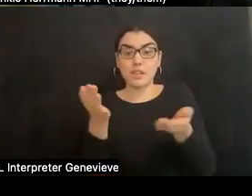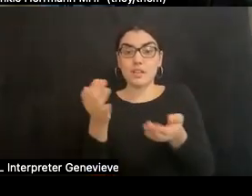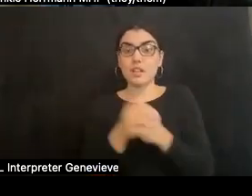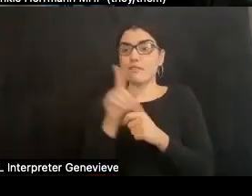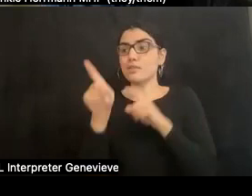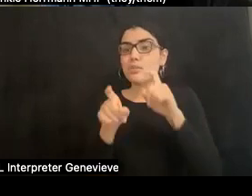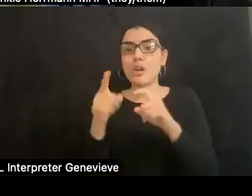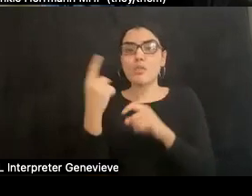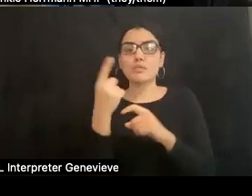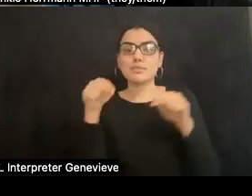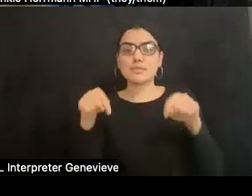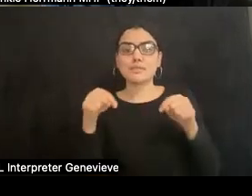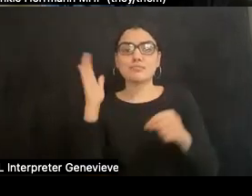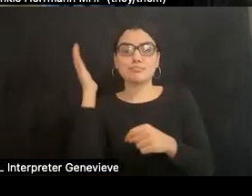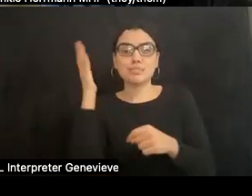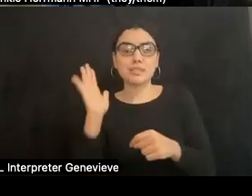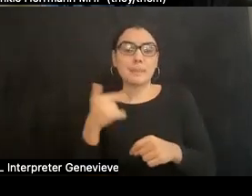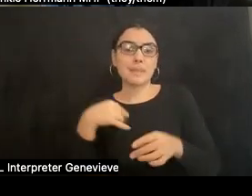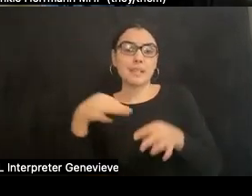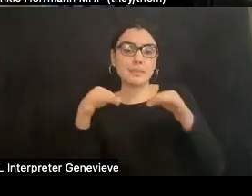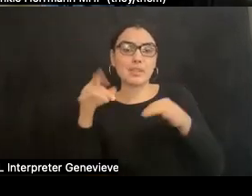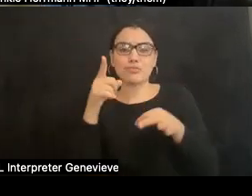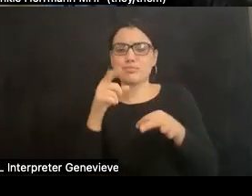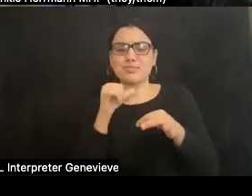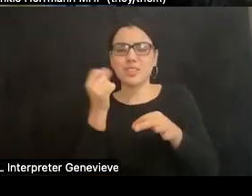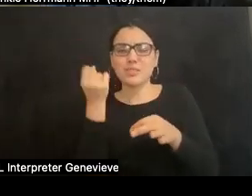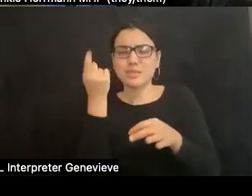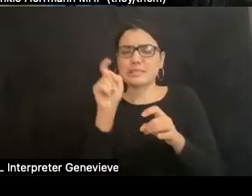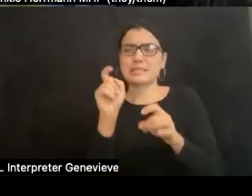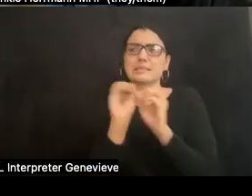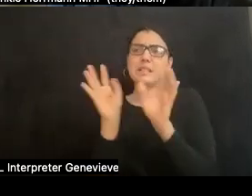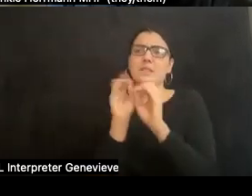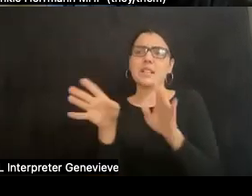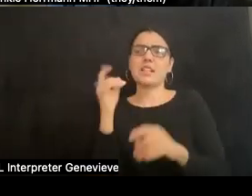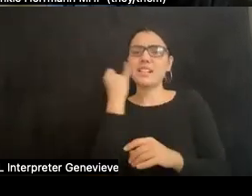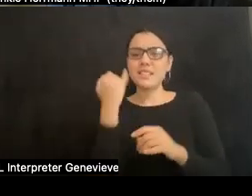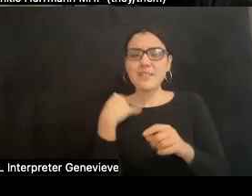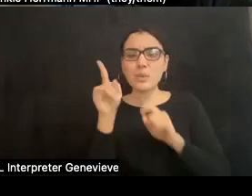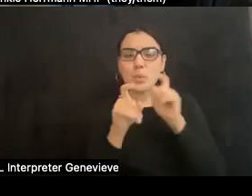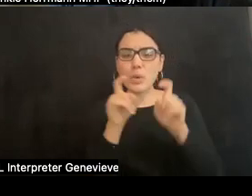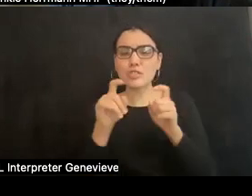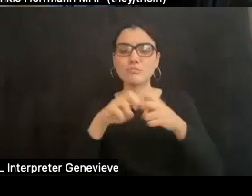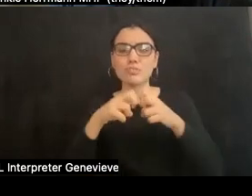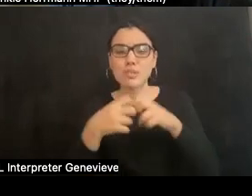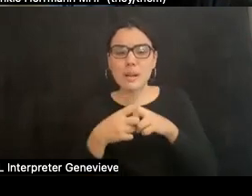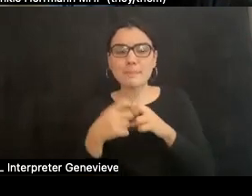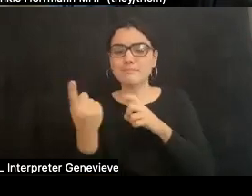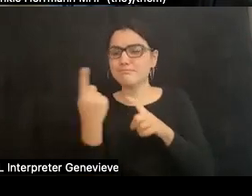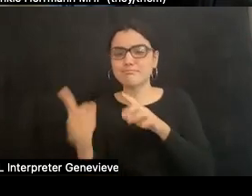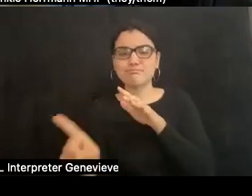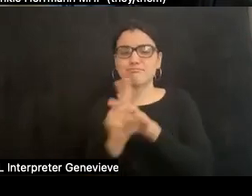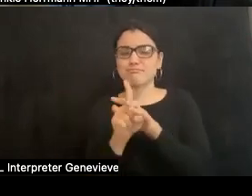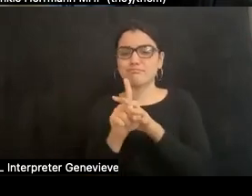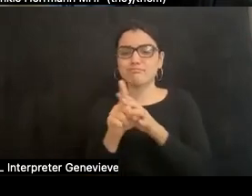just something in this presentation that I just said and you need some clarification. If you have questions, if you have an issue, if something went wrong,